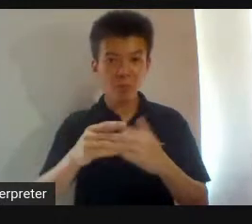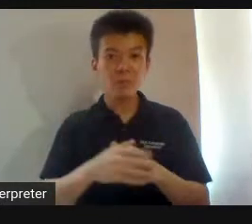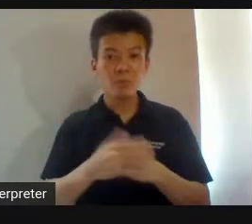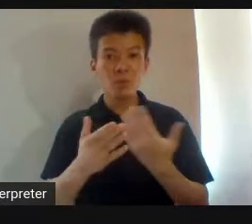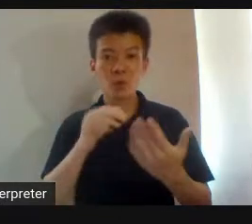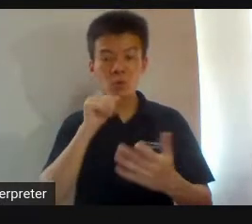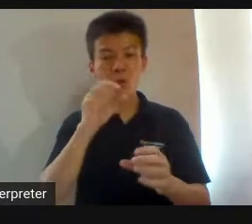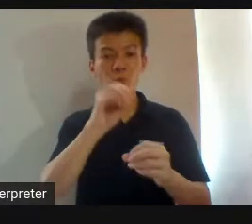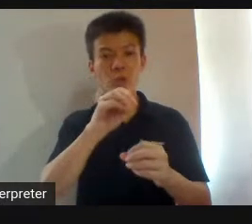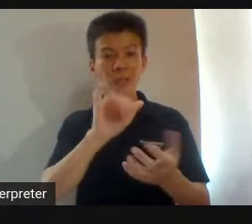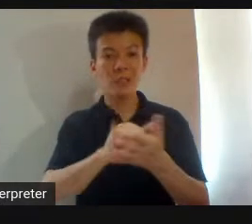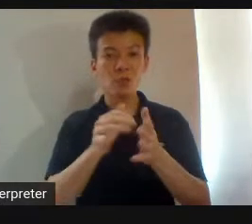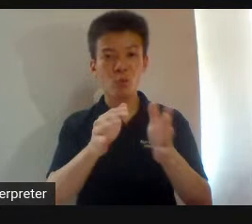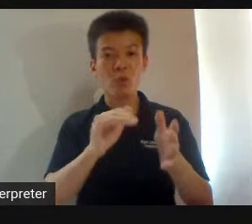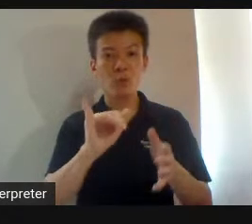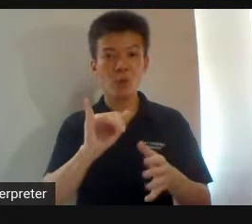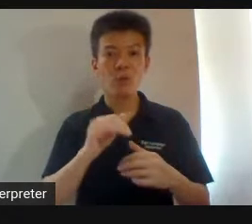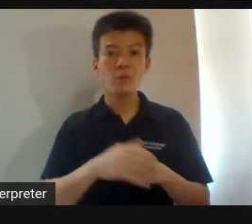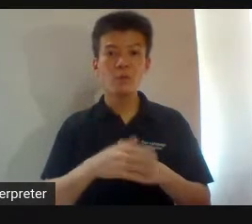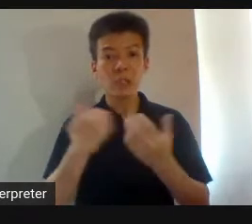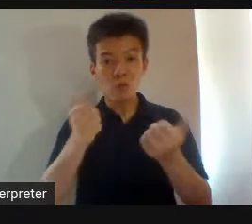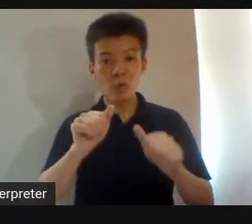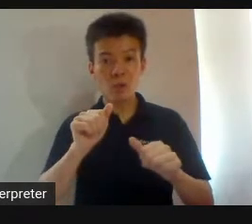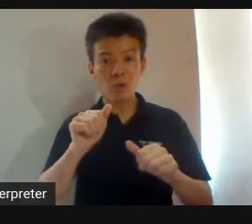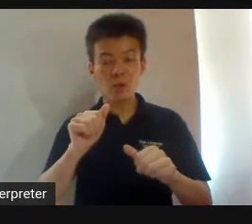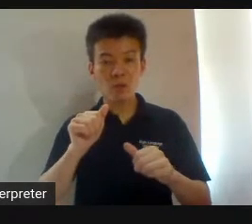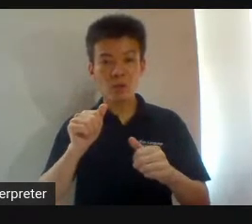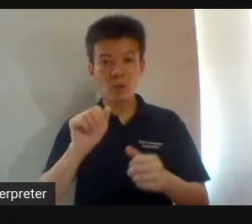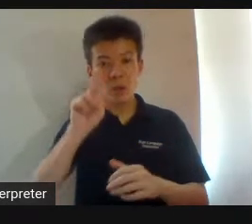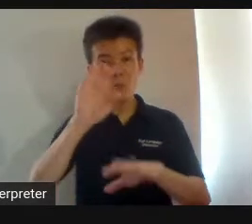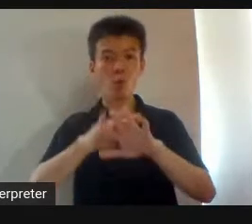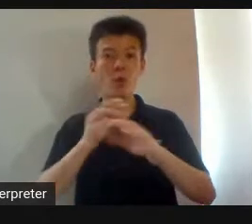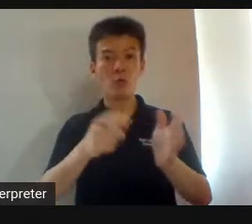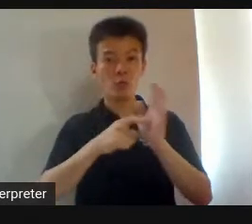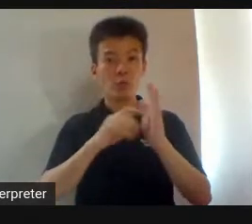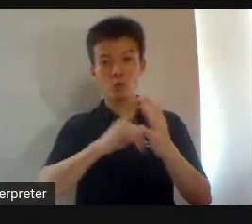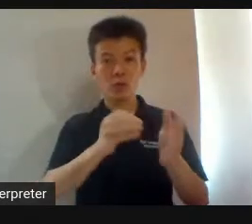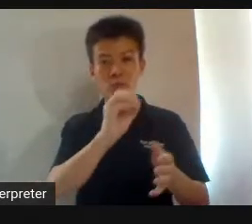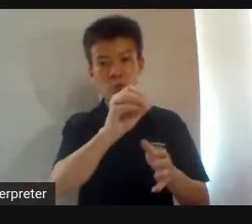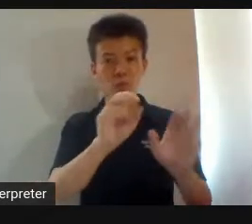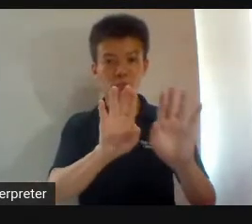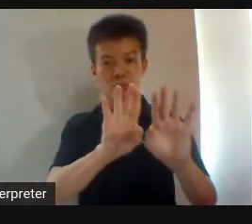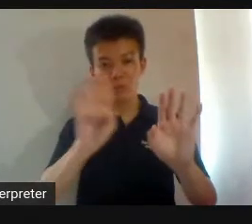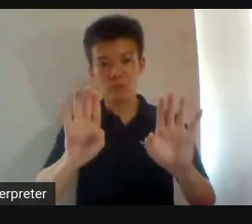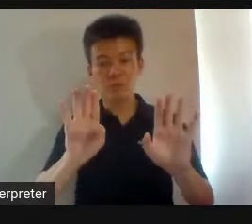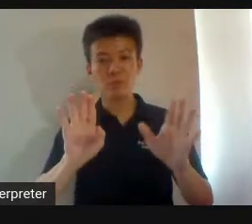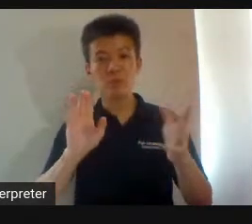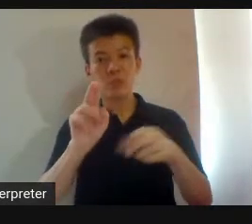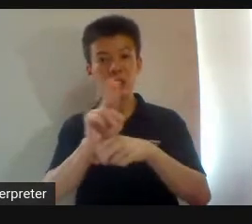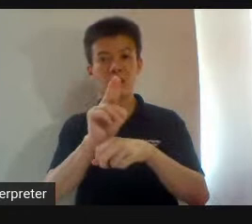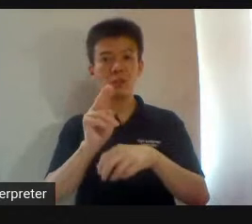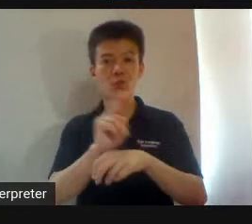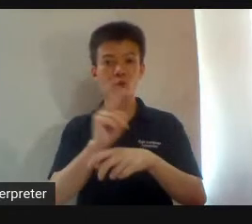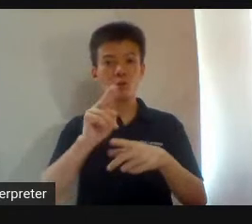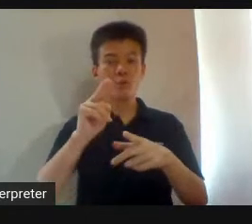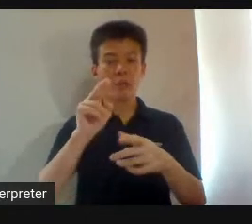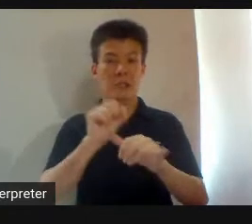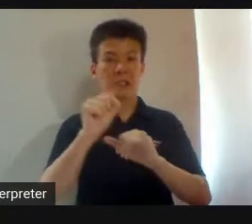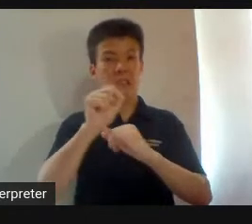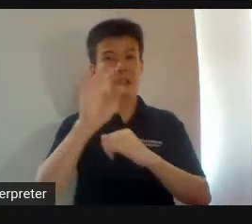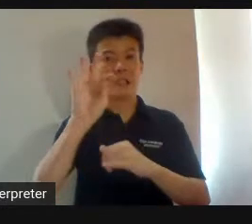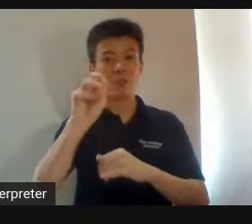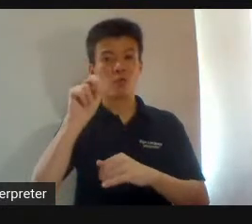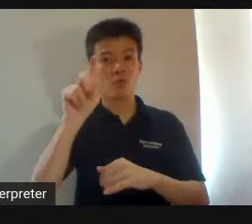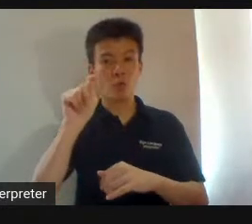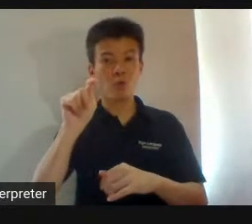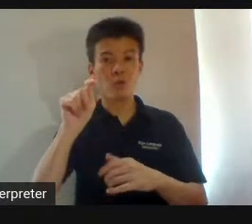put it in a way that it's like, oh, it's available upon request. If you just put it next to the usual size